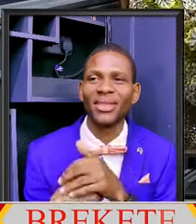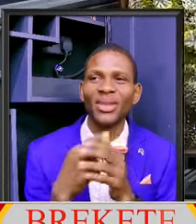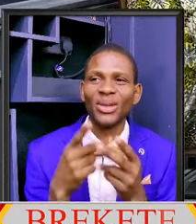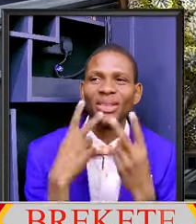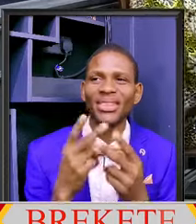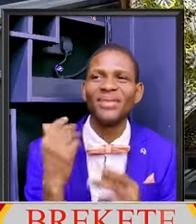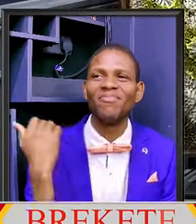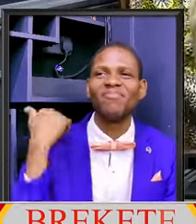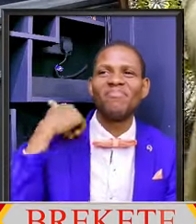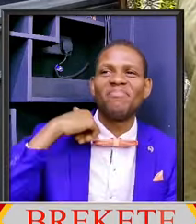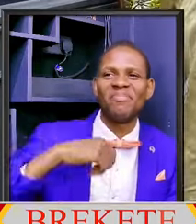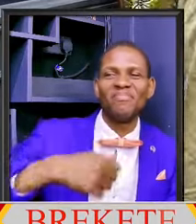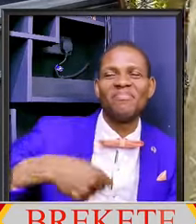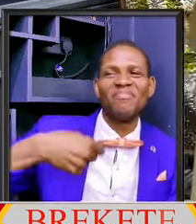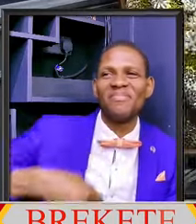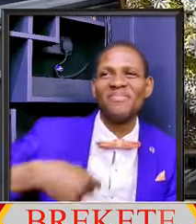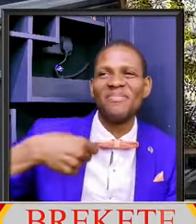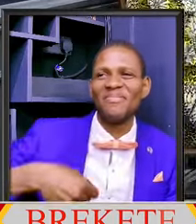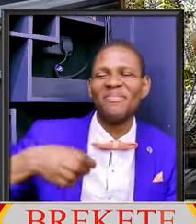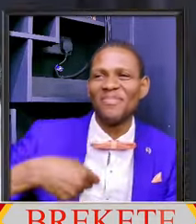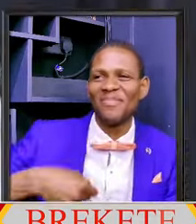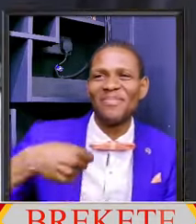When I see bag where